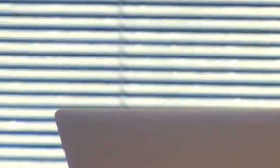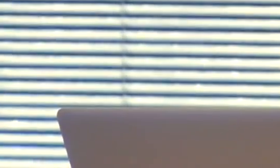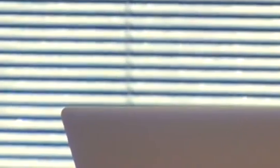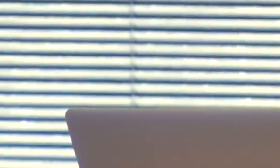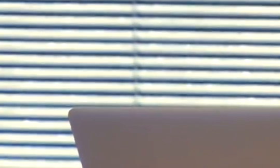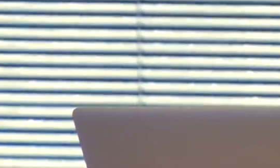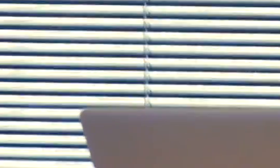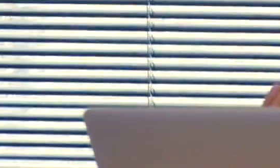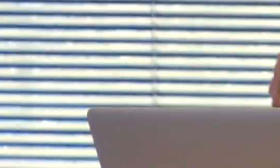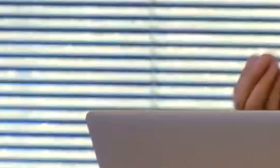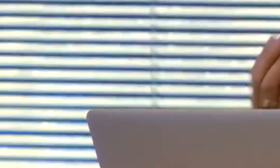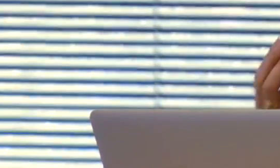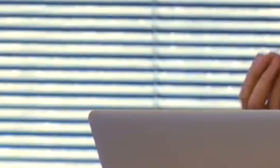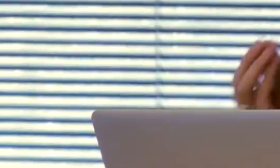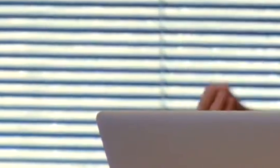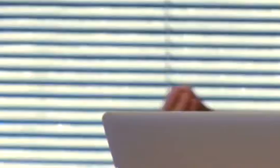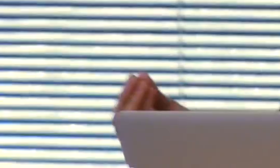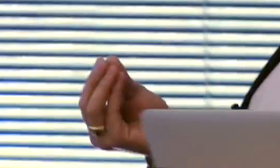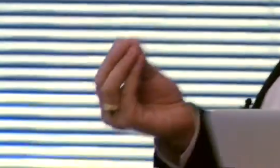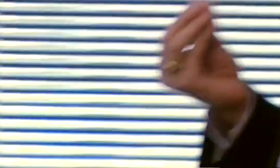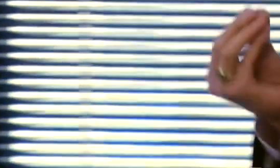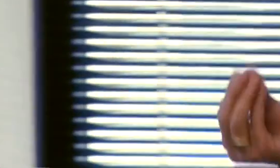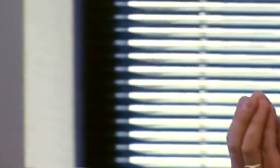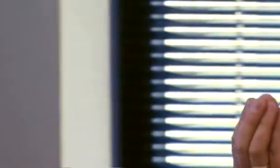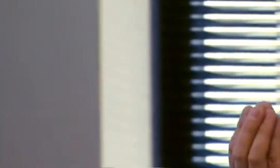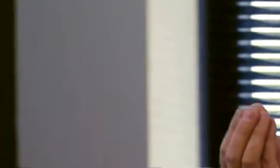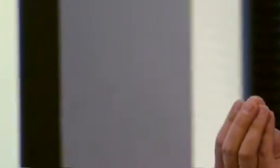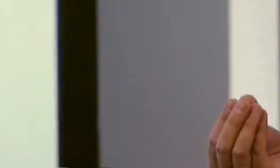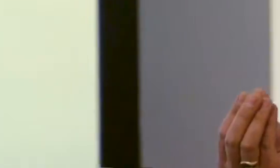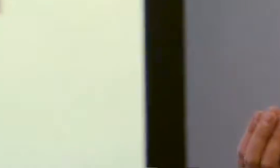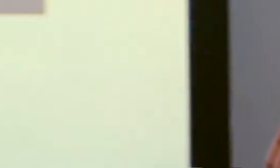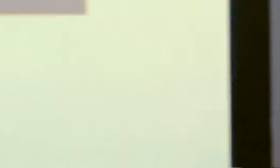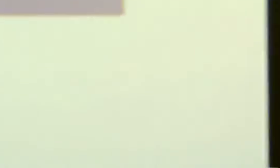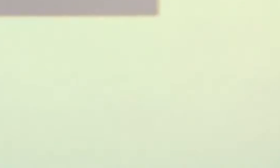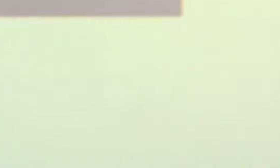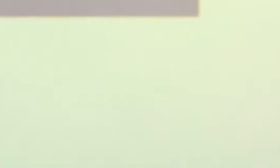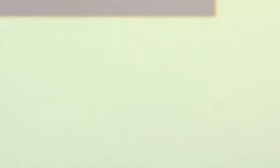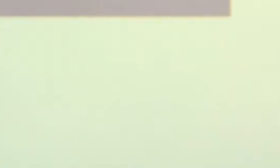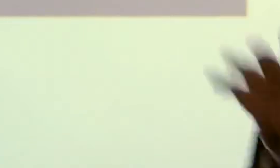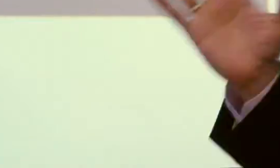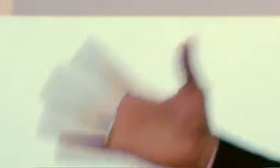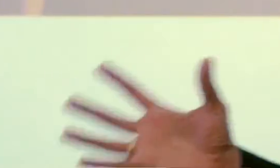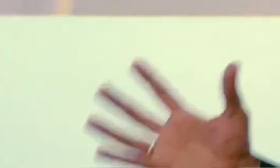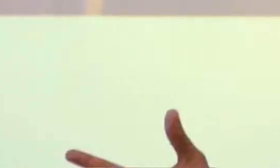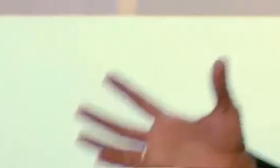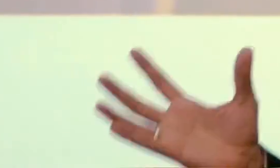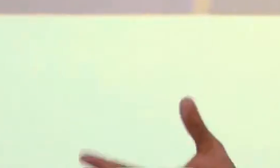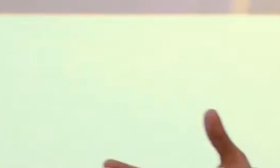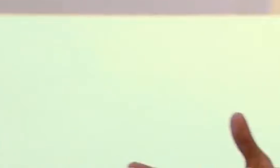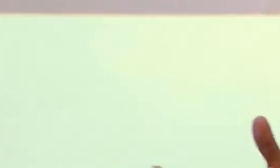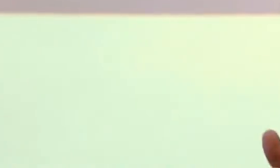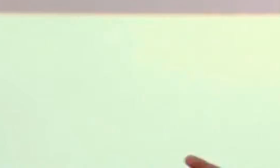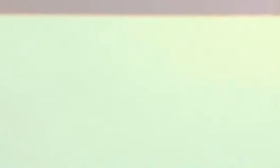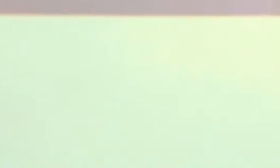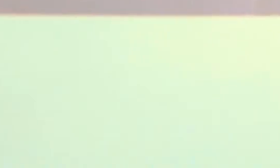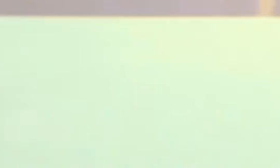this question, we're going to have to do what we've done for gestures and look statistically at it.